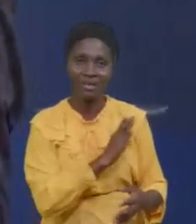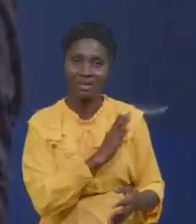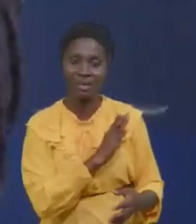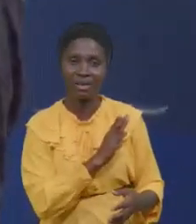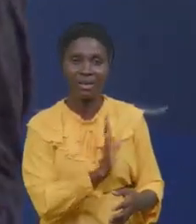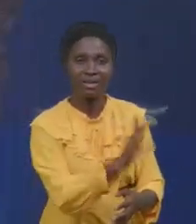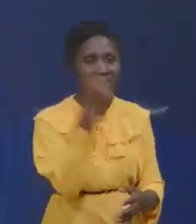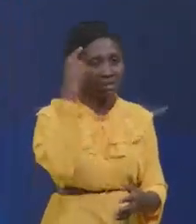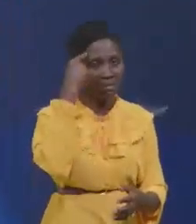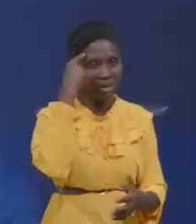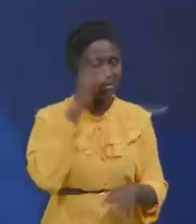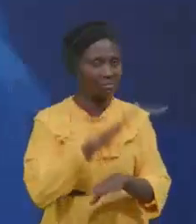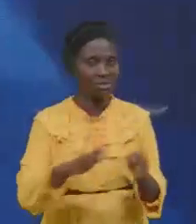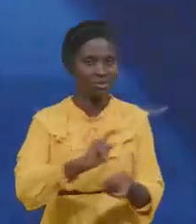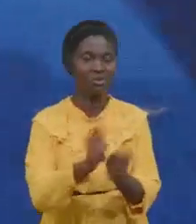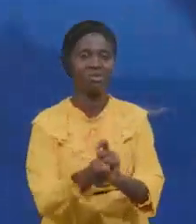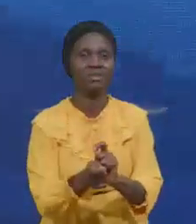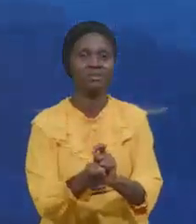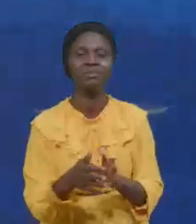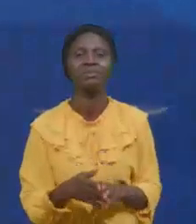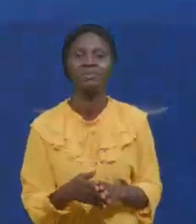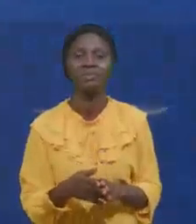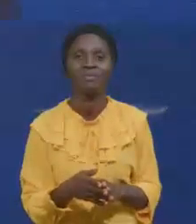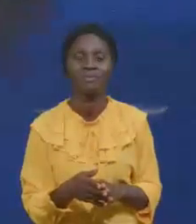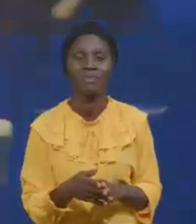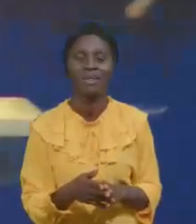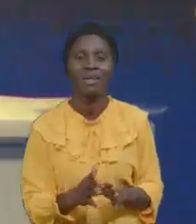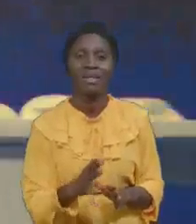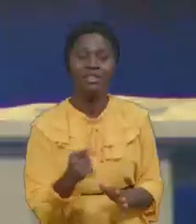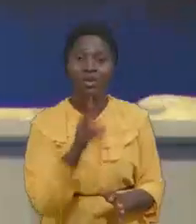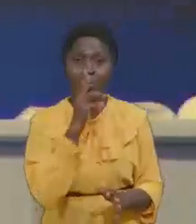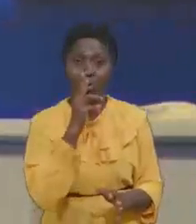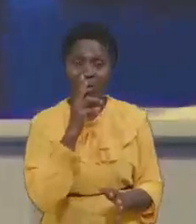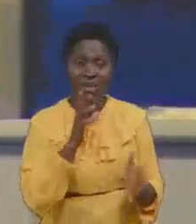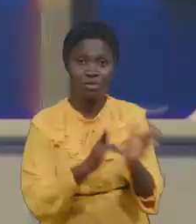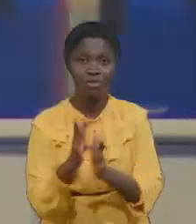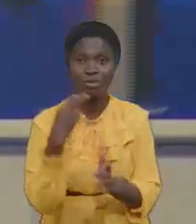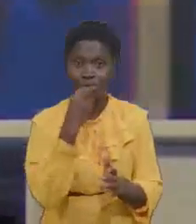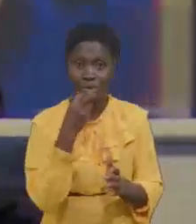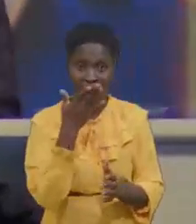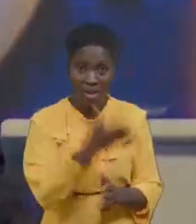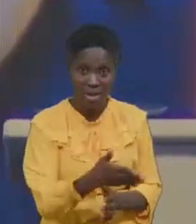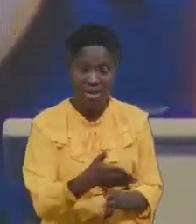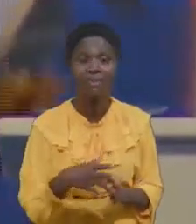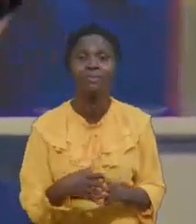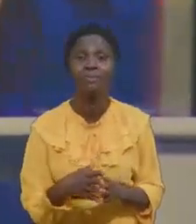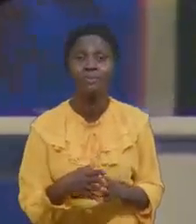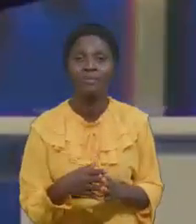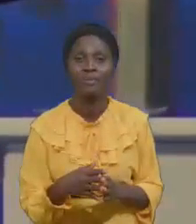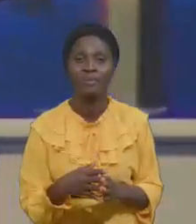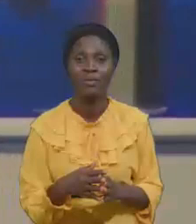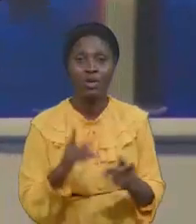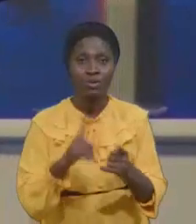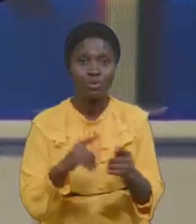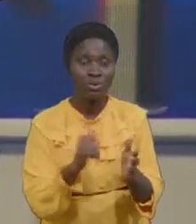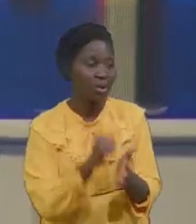mind. There was no change. The water is referring to here is the water Jesus spoke about to the